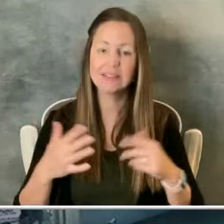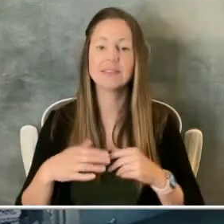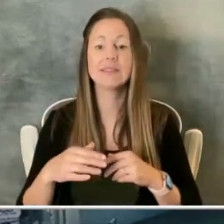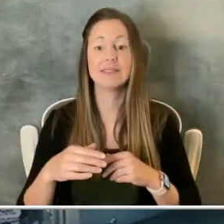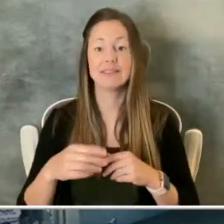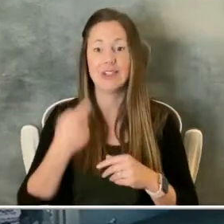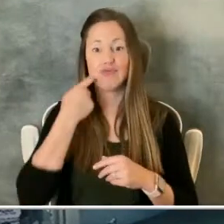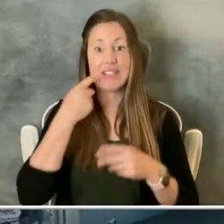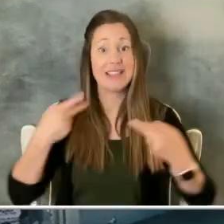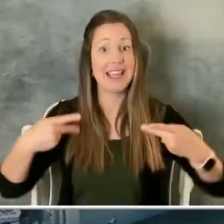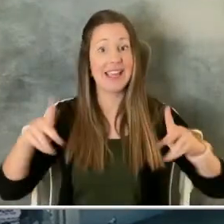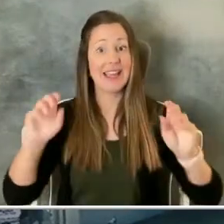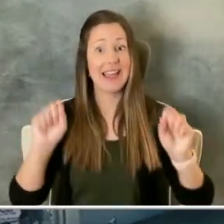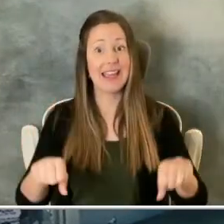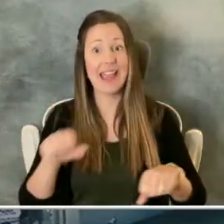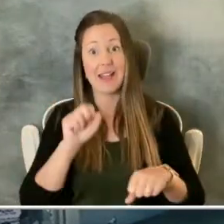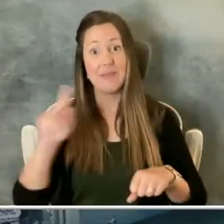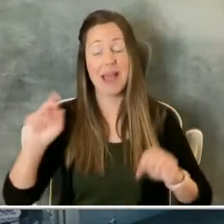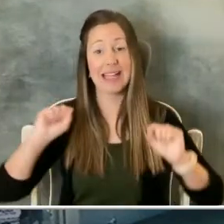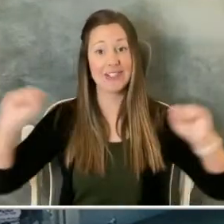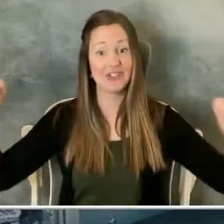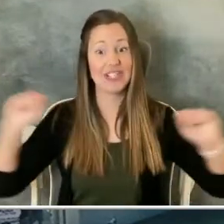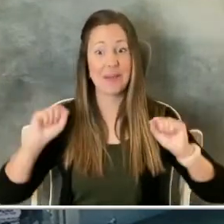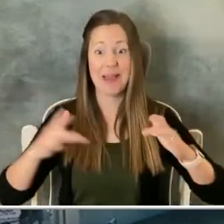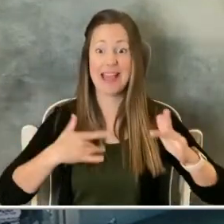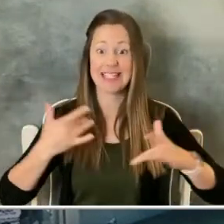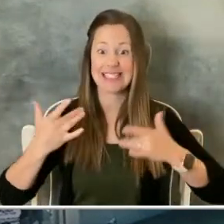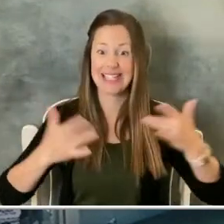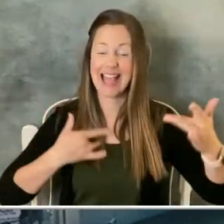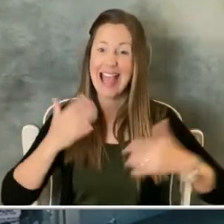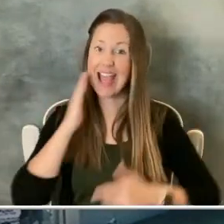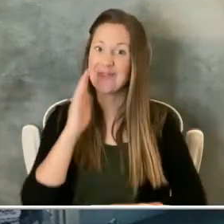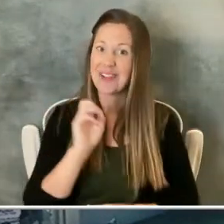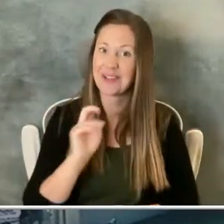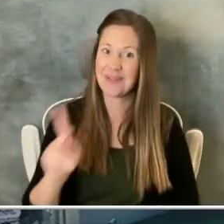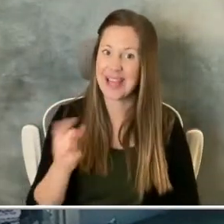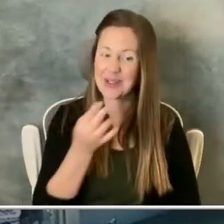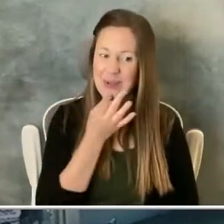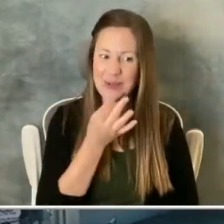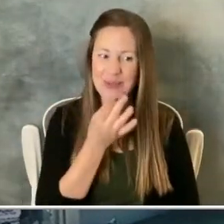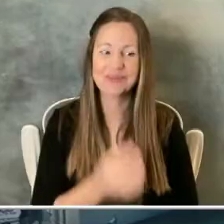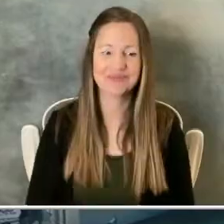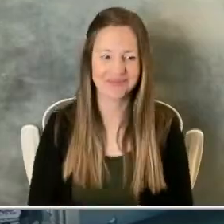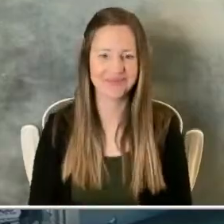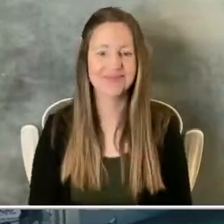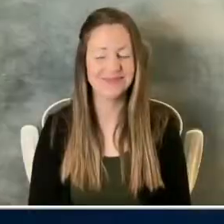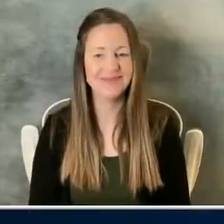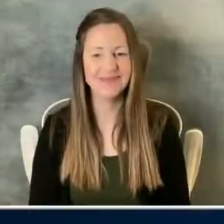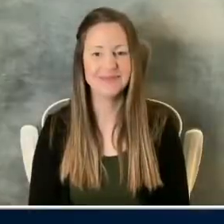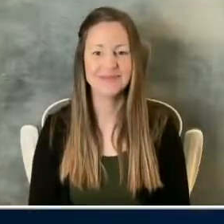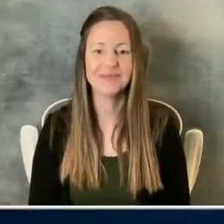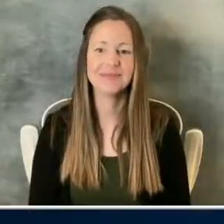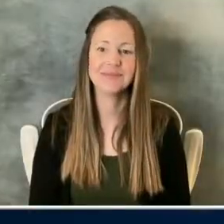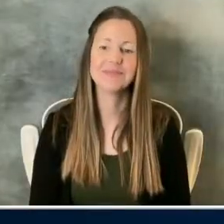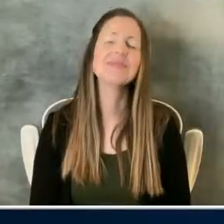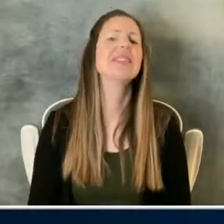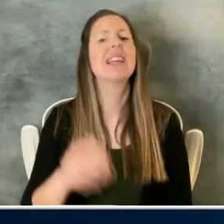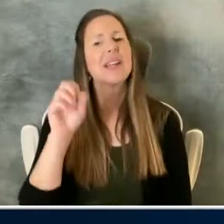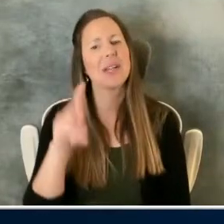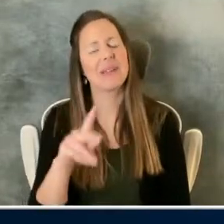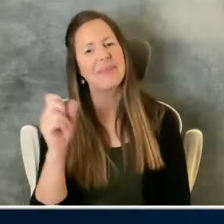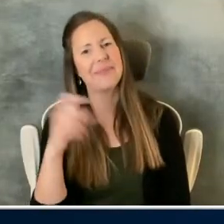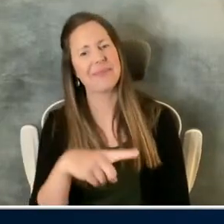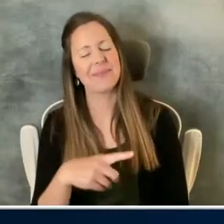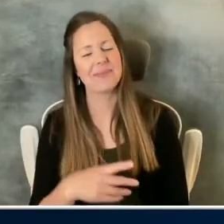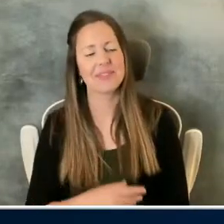today. I'm pretty excited about that, and I'll be back at it very, very shortly. Yes. Okay, so here's your test question. What is the